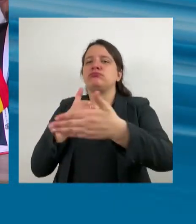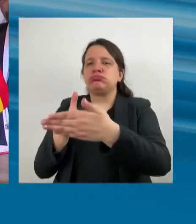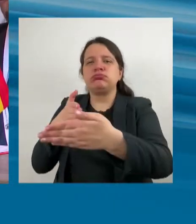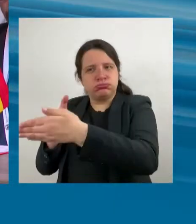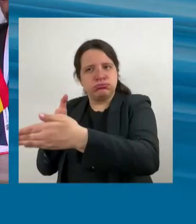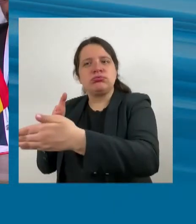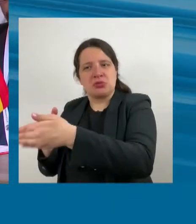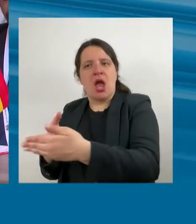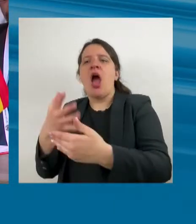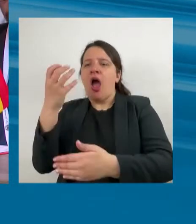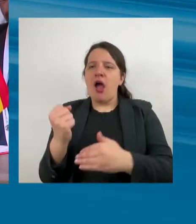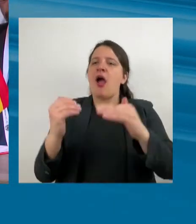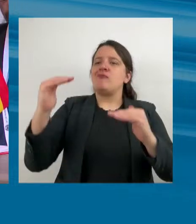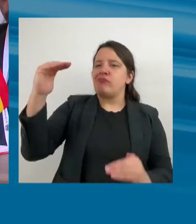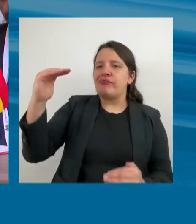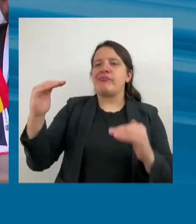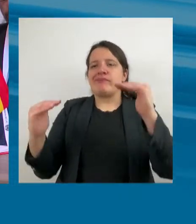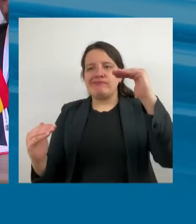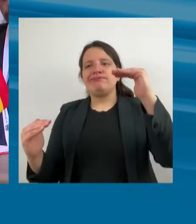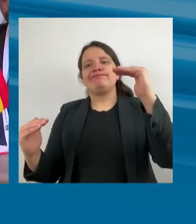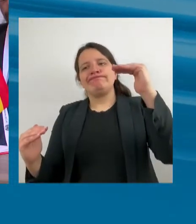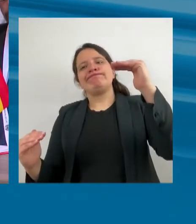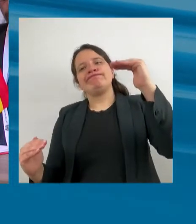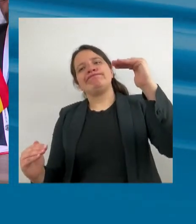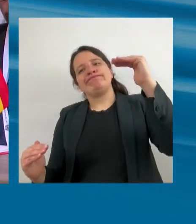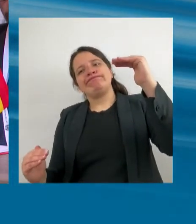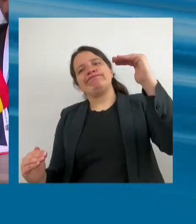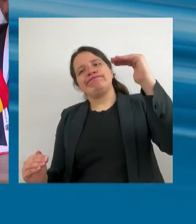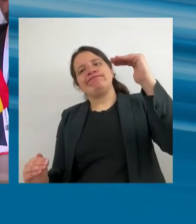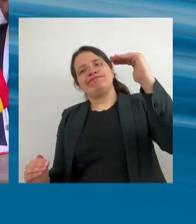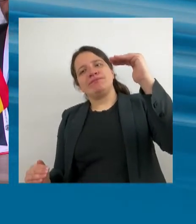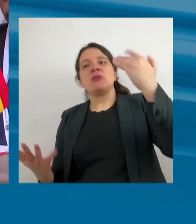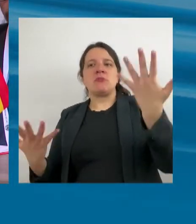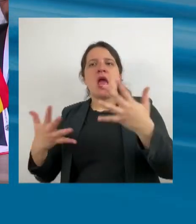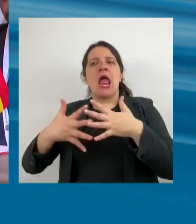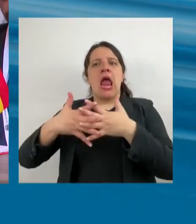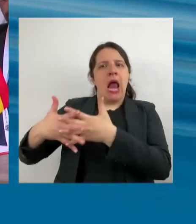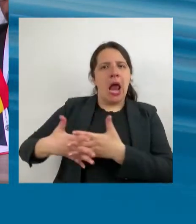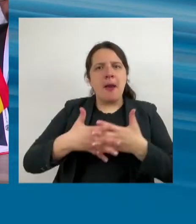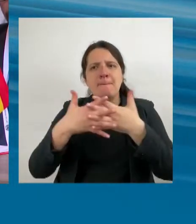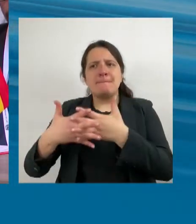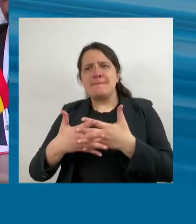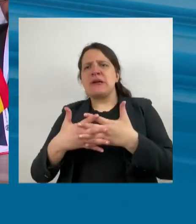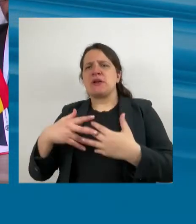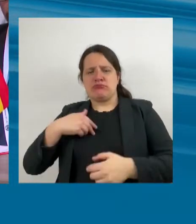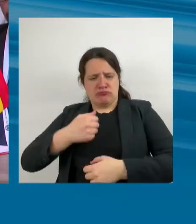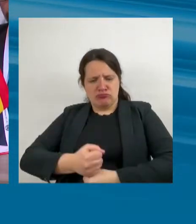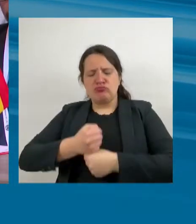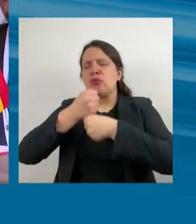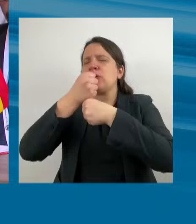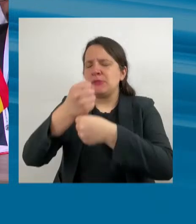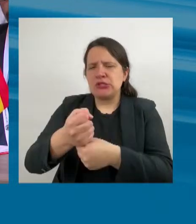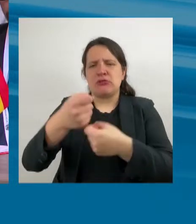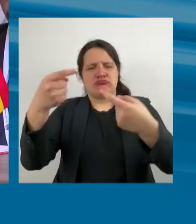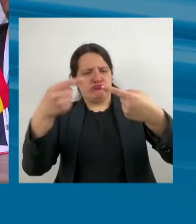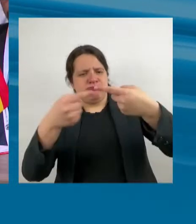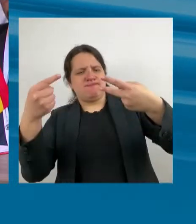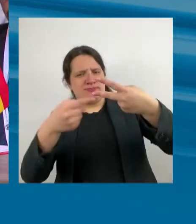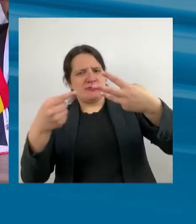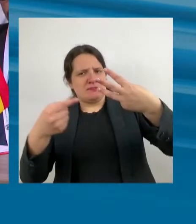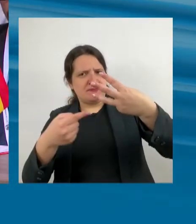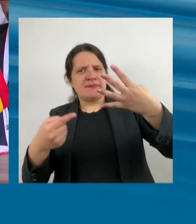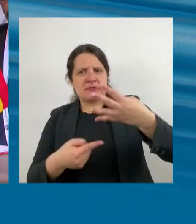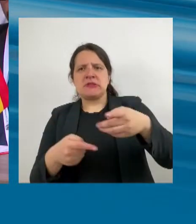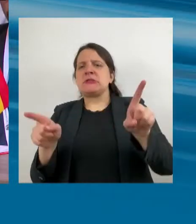United States Special Representative for Racial Justice and Equity has met with indigenous leaders throughout the region,